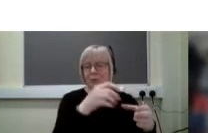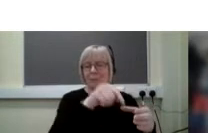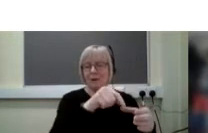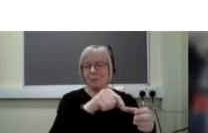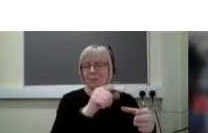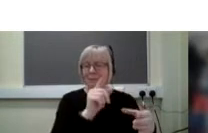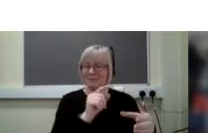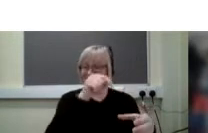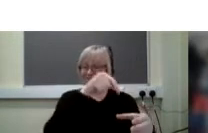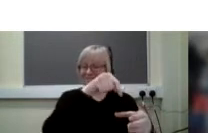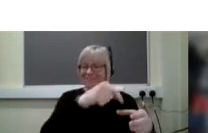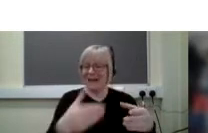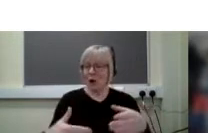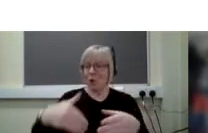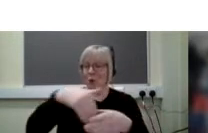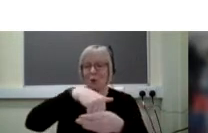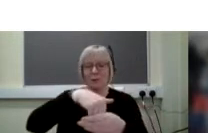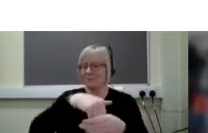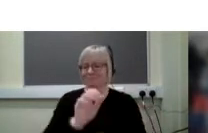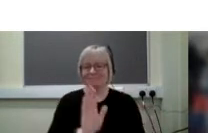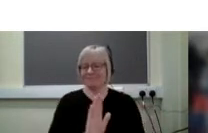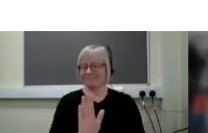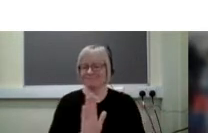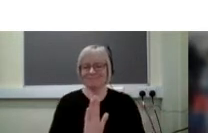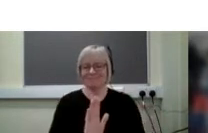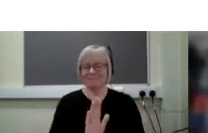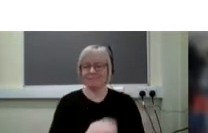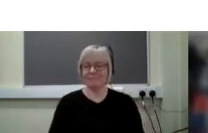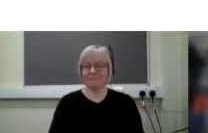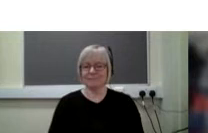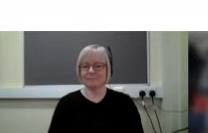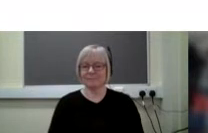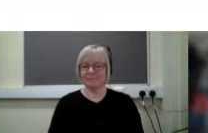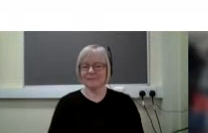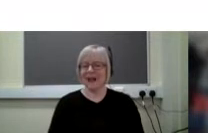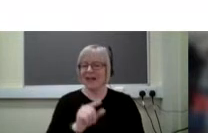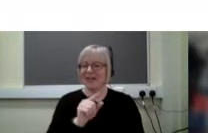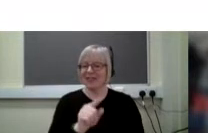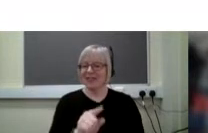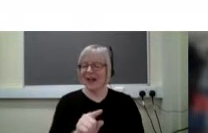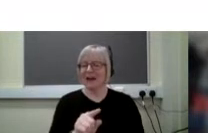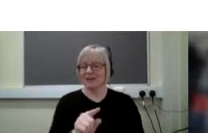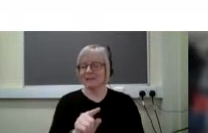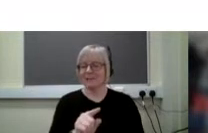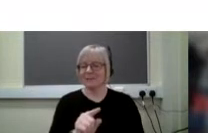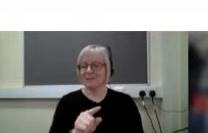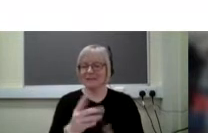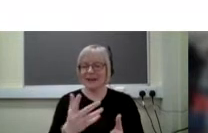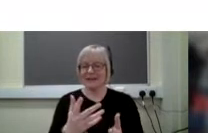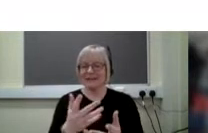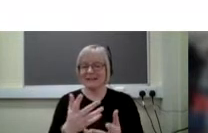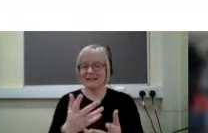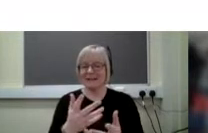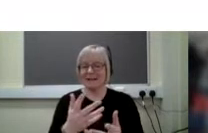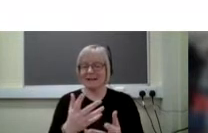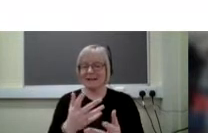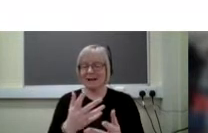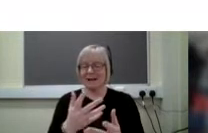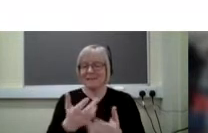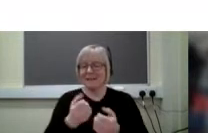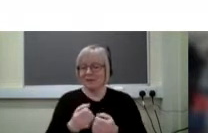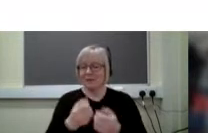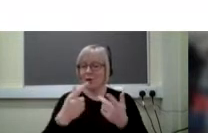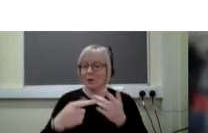within that group. And that goes unacknowledged in terms of the directives that were promulgated,